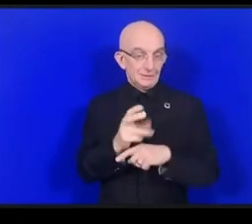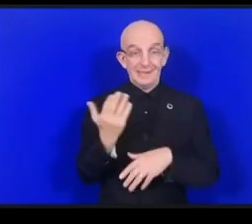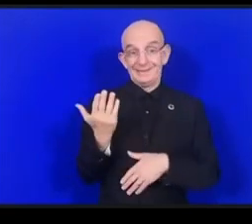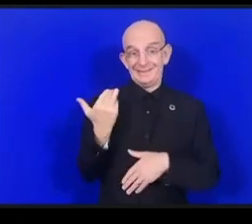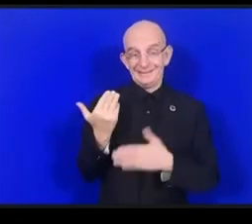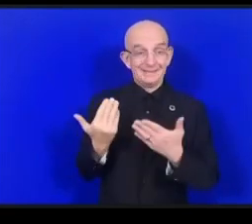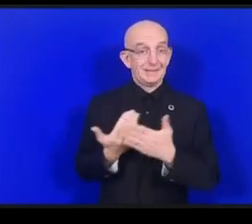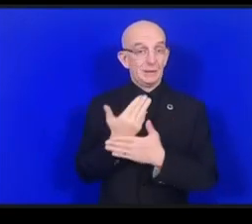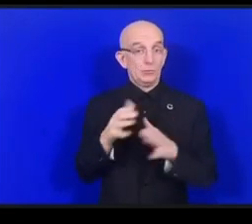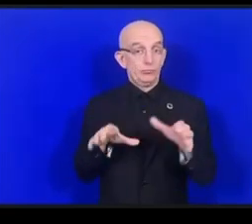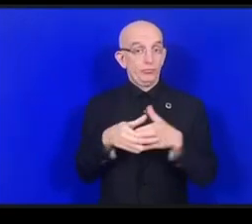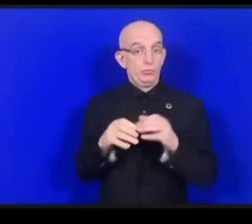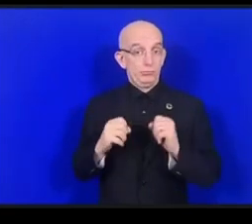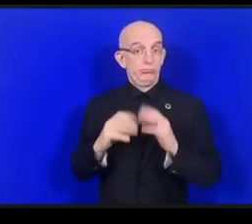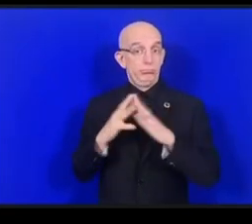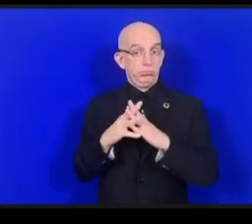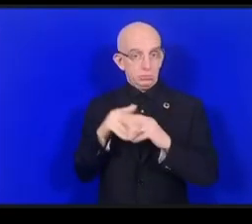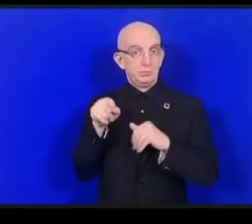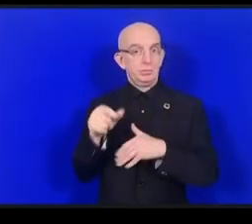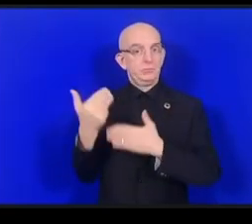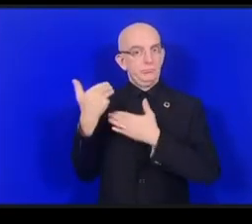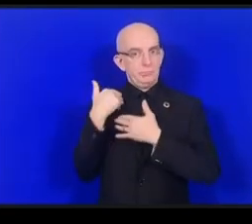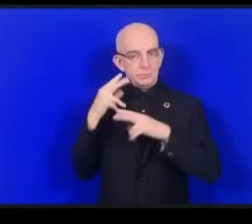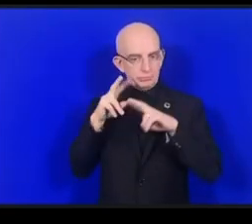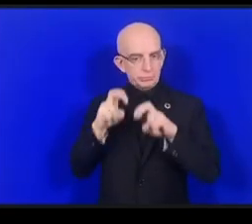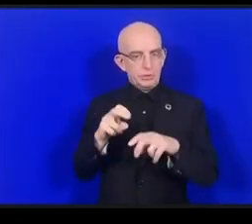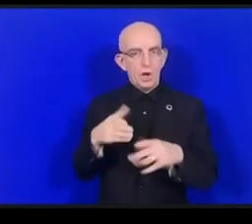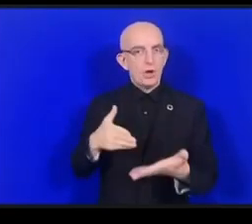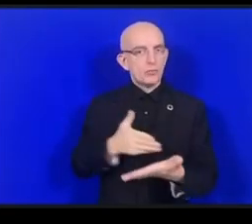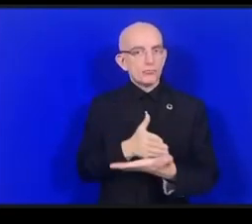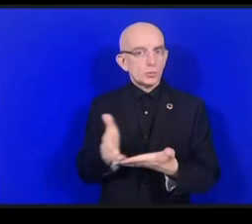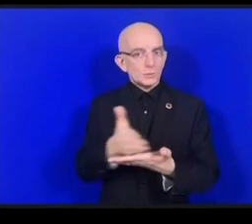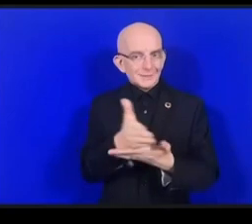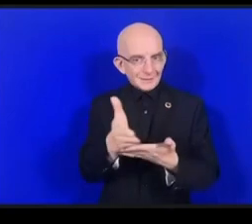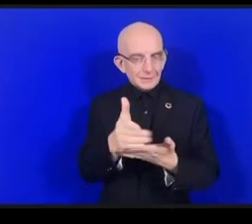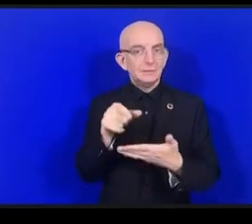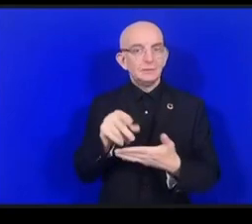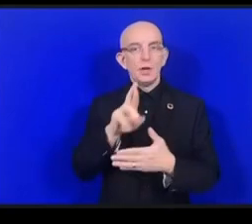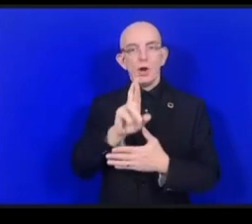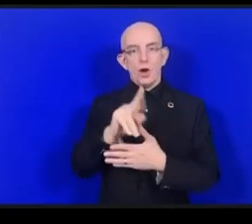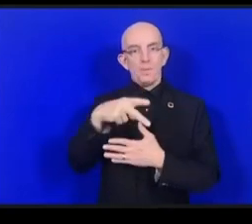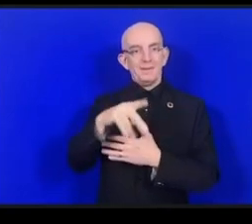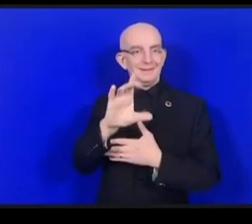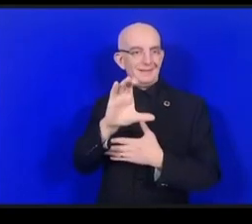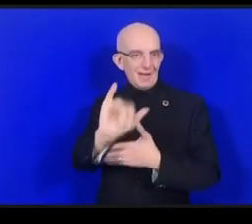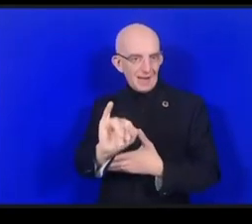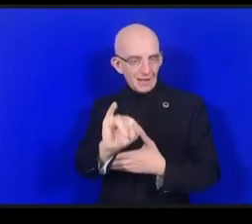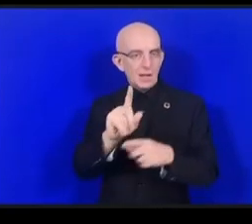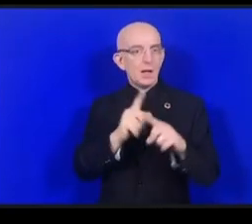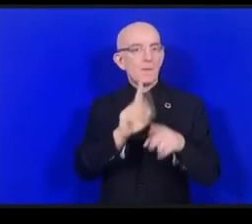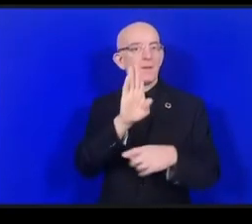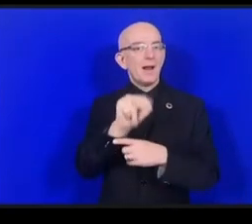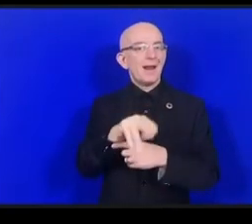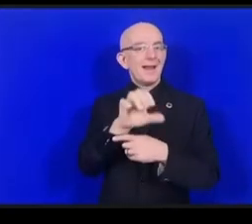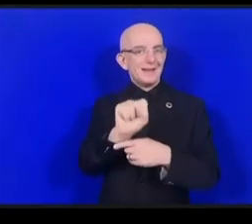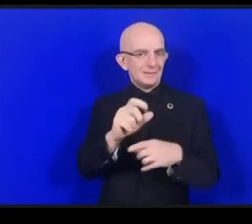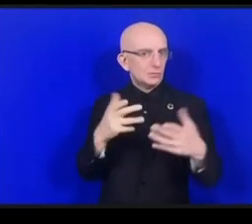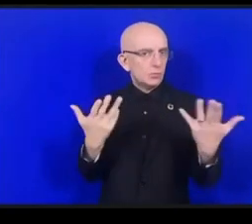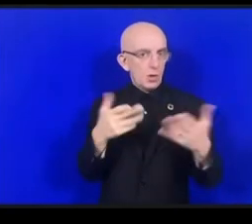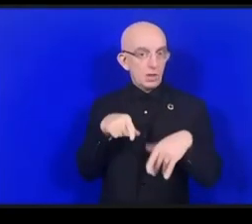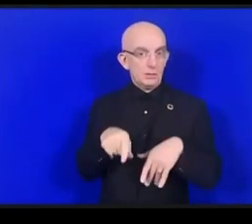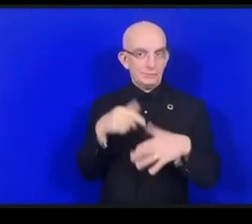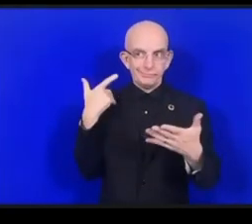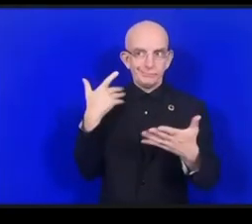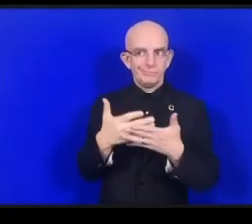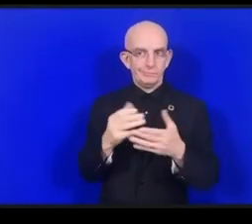particular, why there's not been widespread take-up of those important standards. So, and also